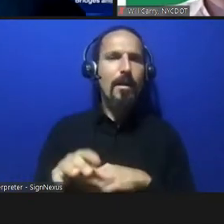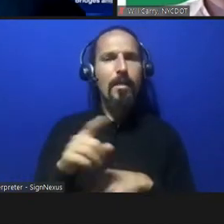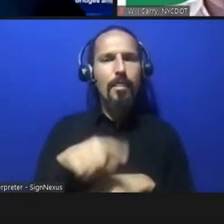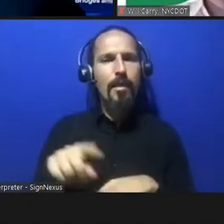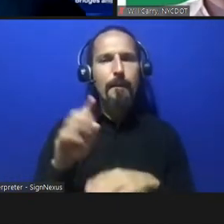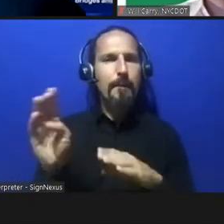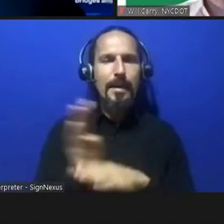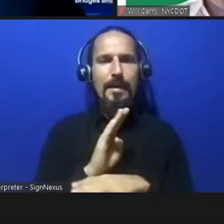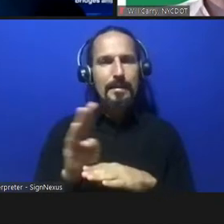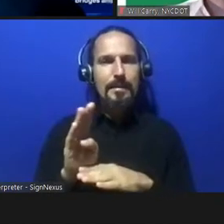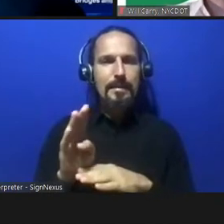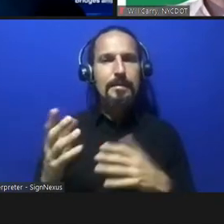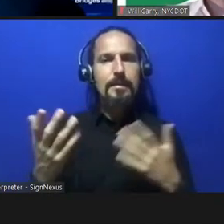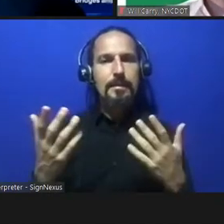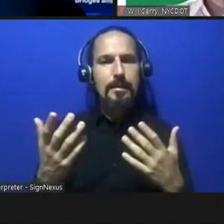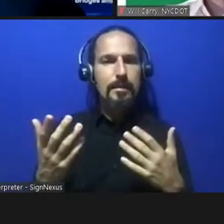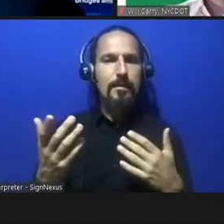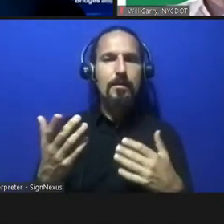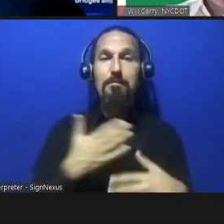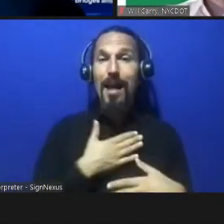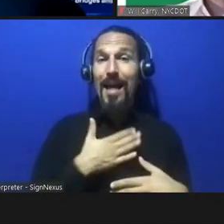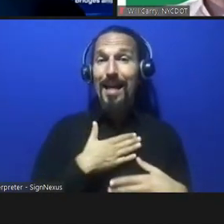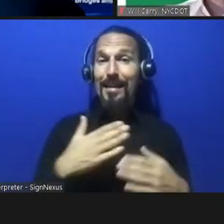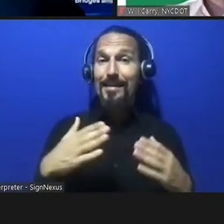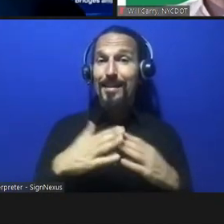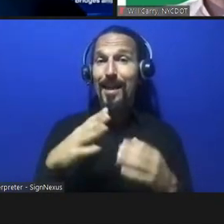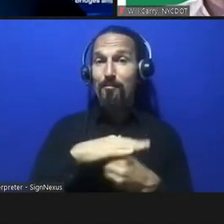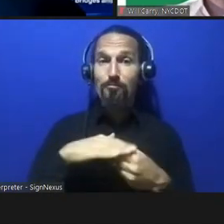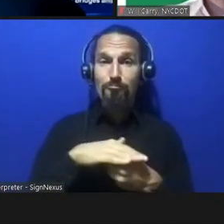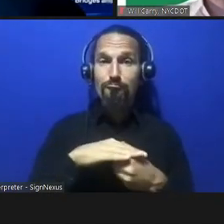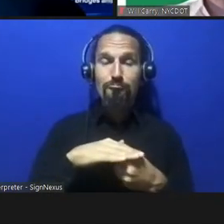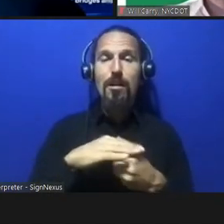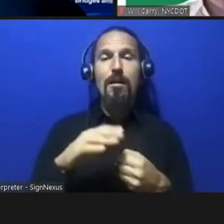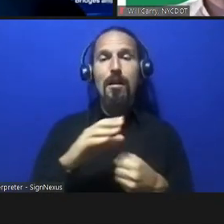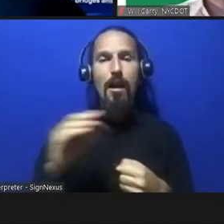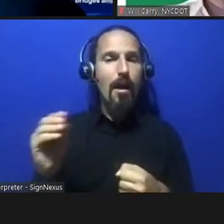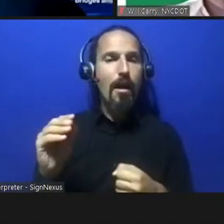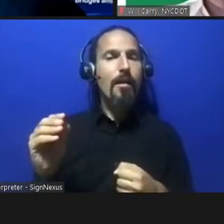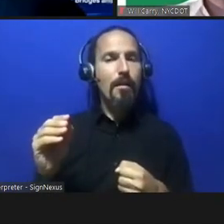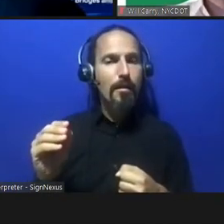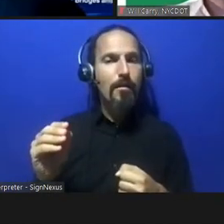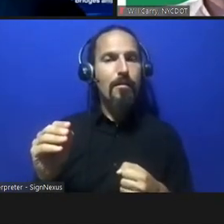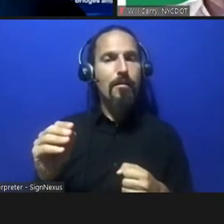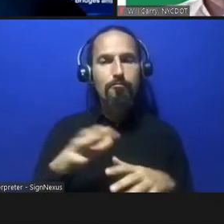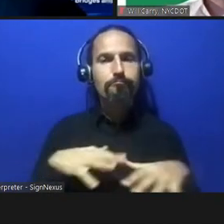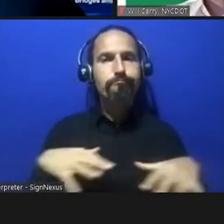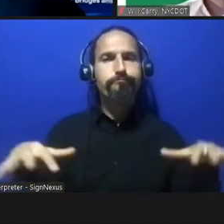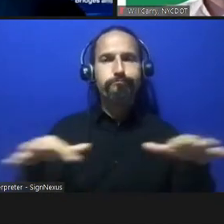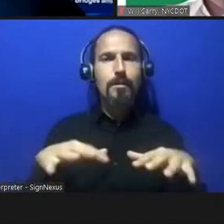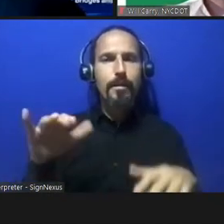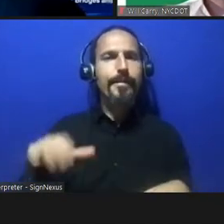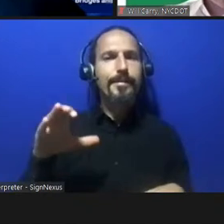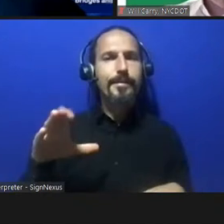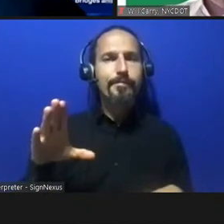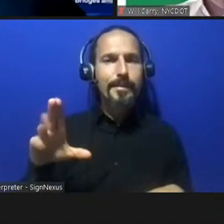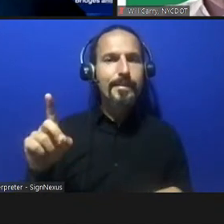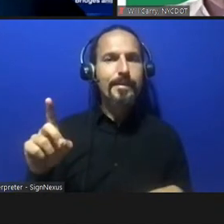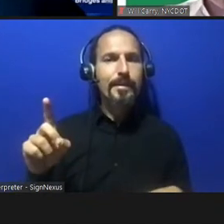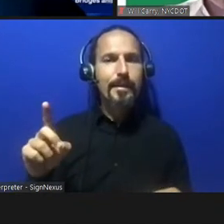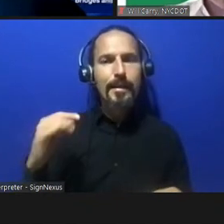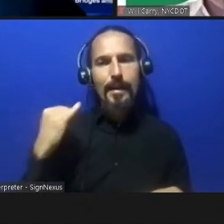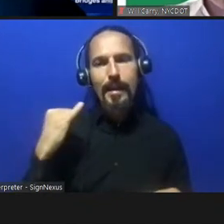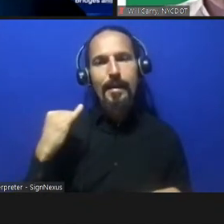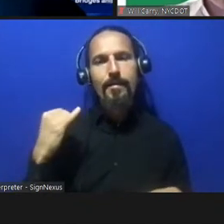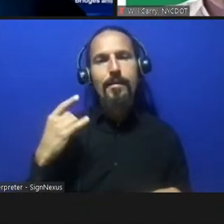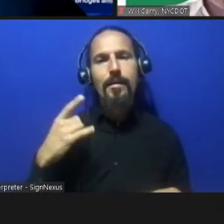businesses in my neighborhood and as well as in throughout the throughout the district if if the